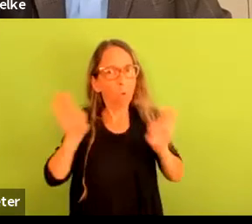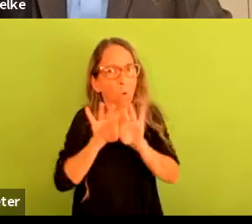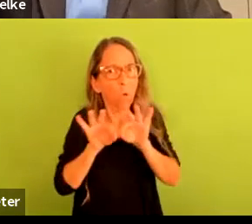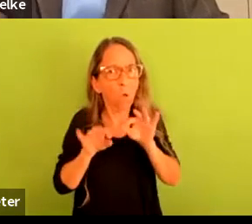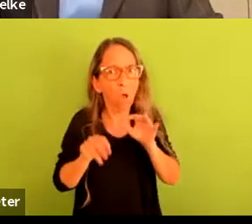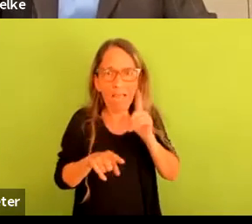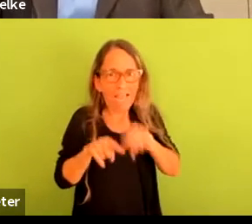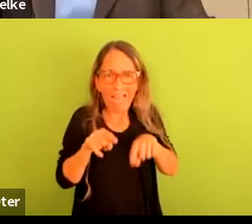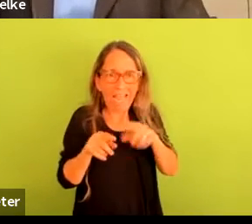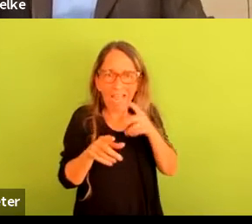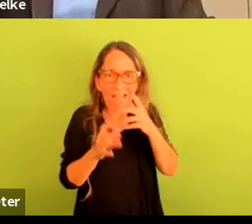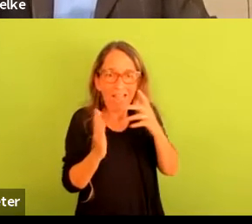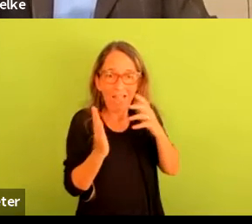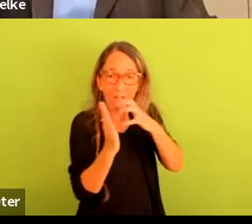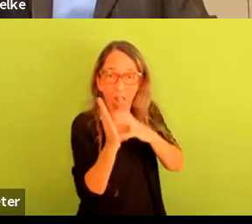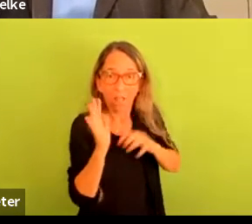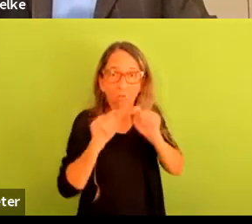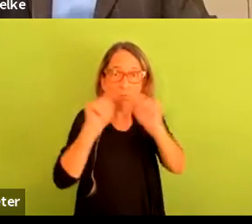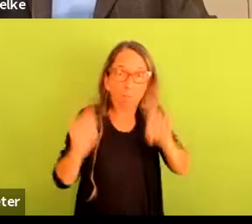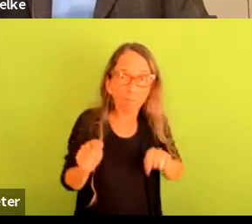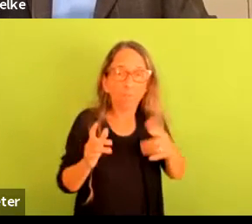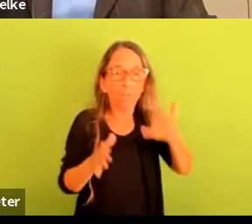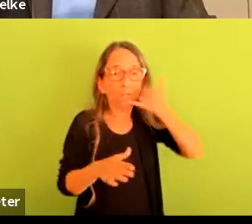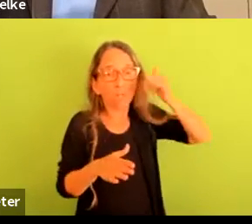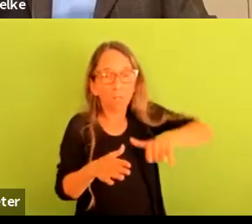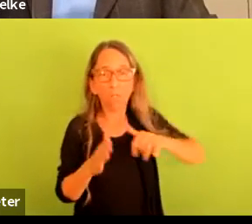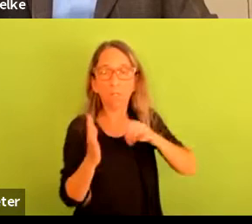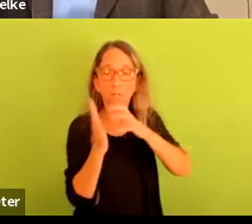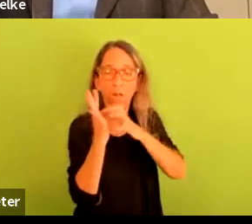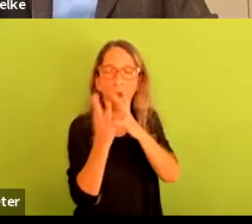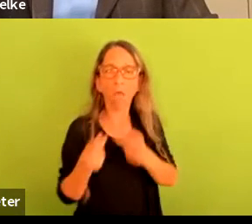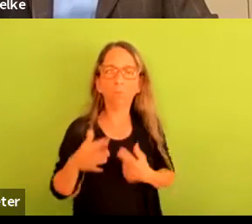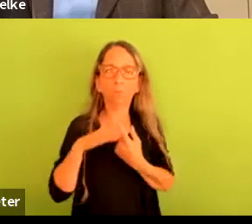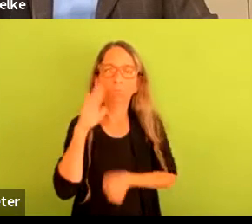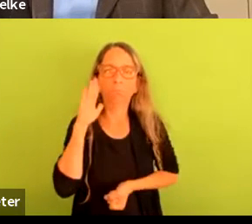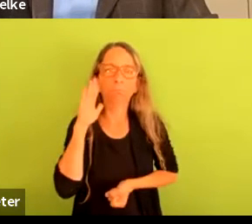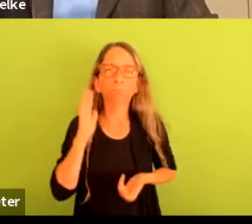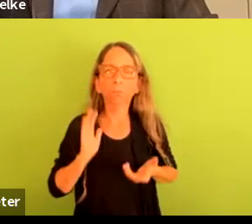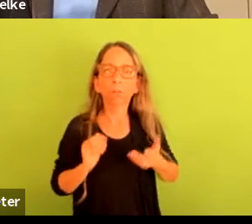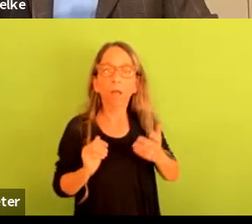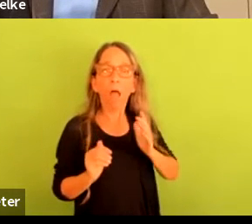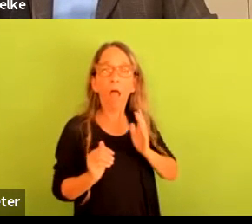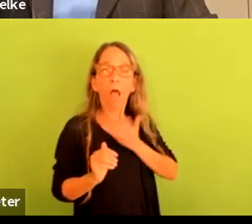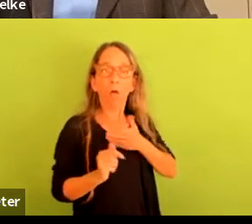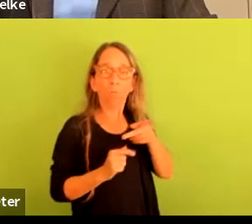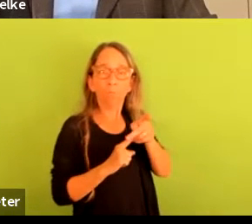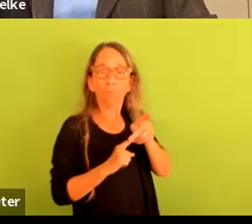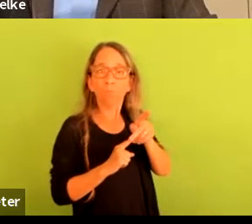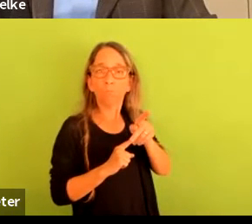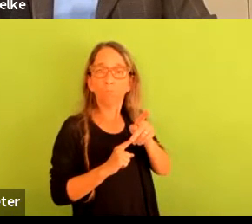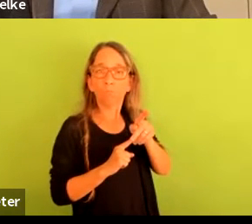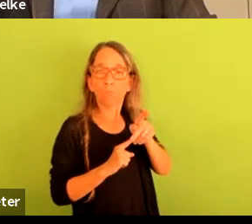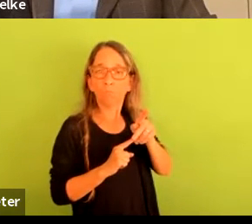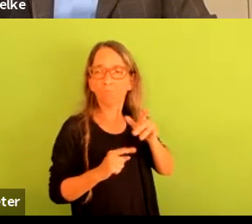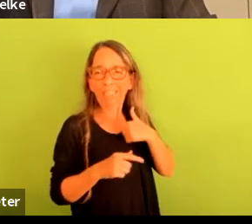call. So I know for us, and we have it publicly on the record that we use Google with our own proprietary tweaks, we pay more to ensure that